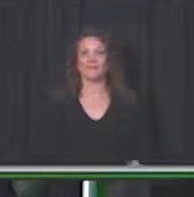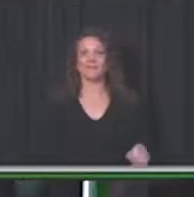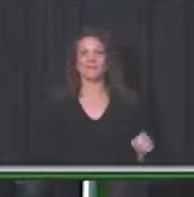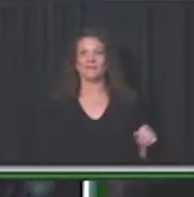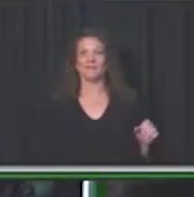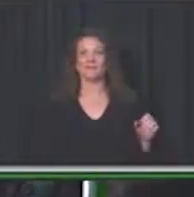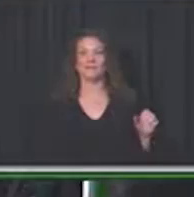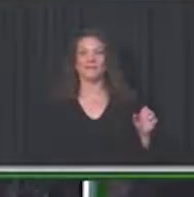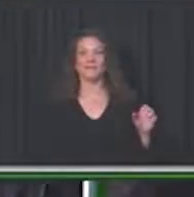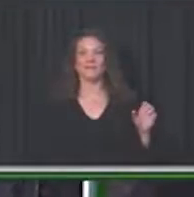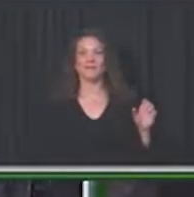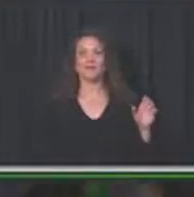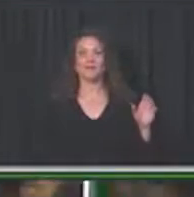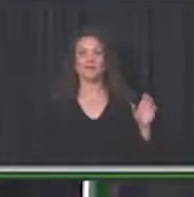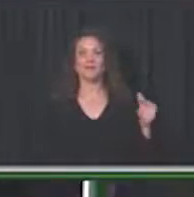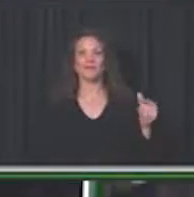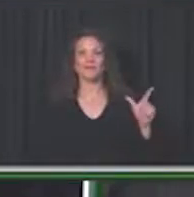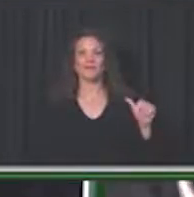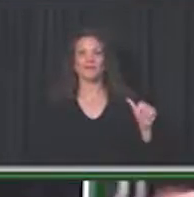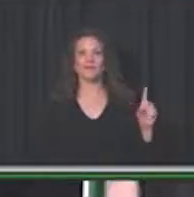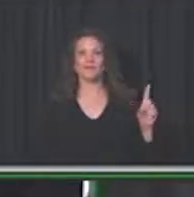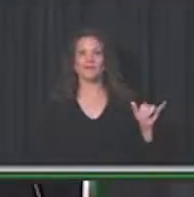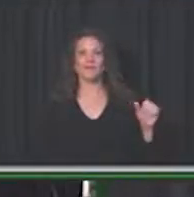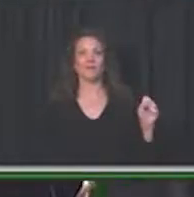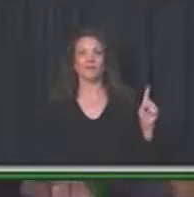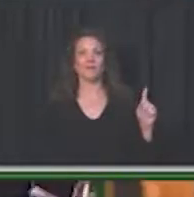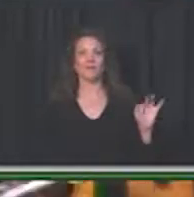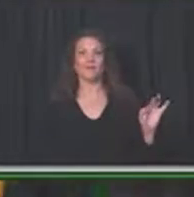Vladislav Chenyogo.